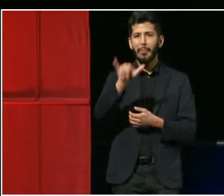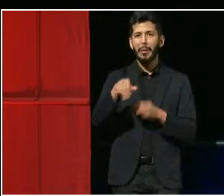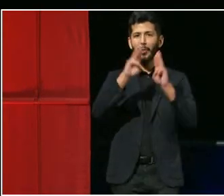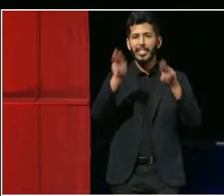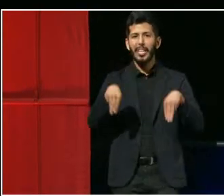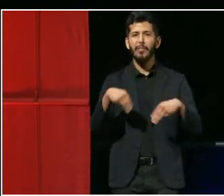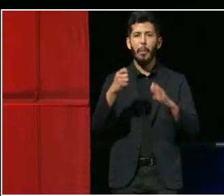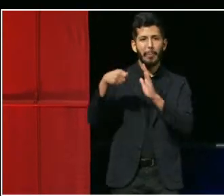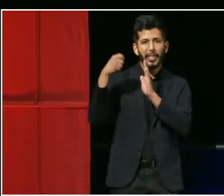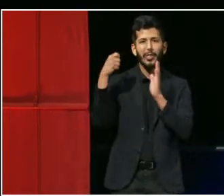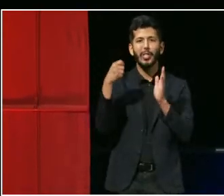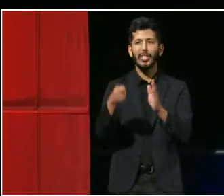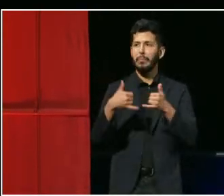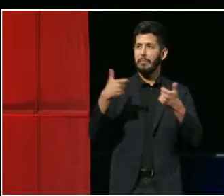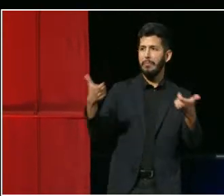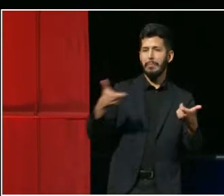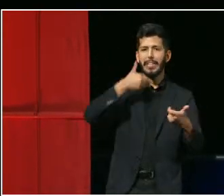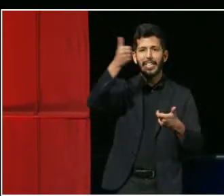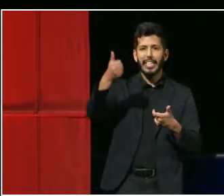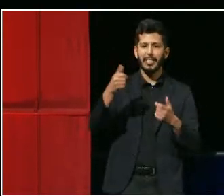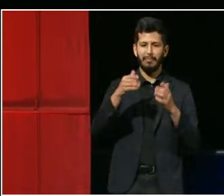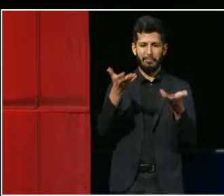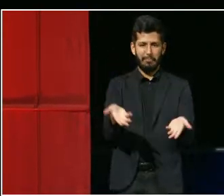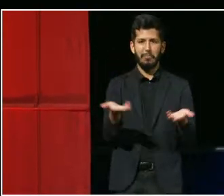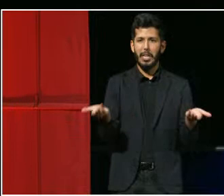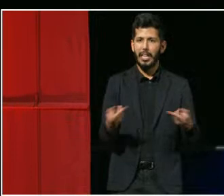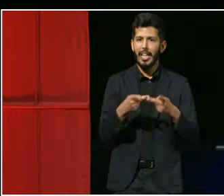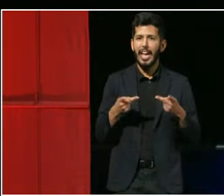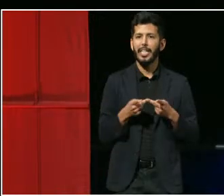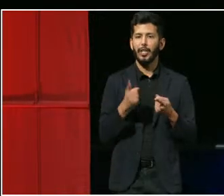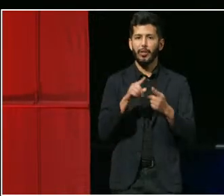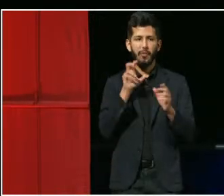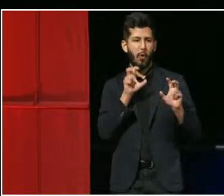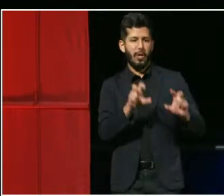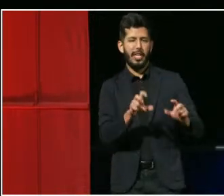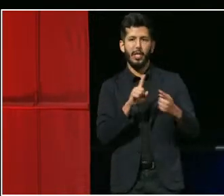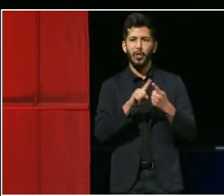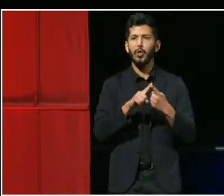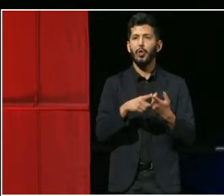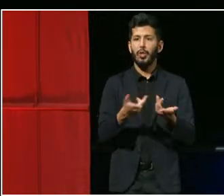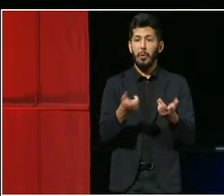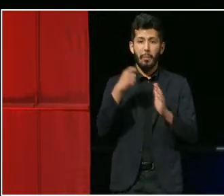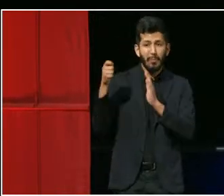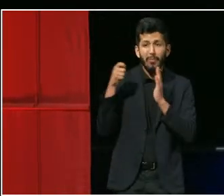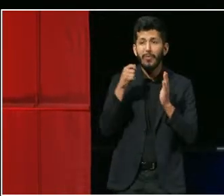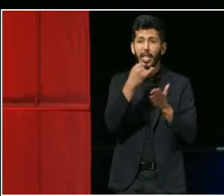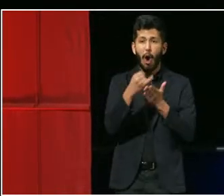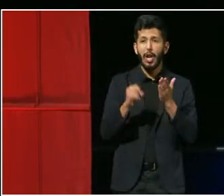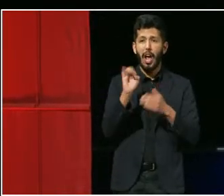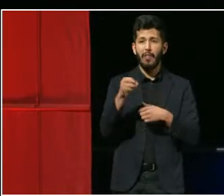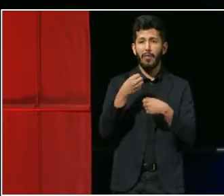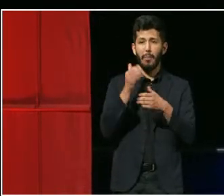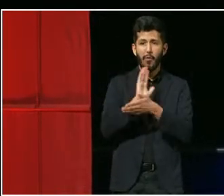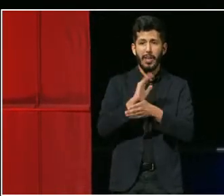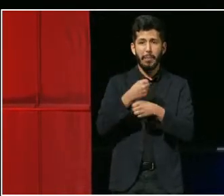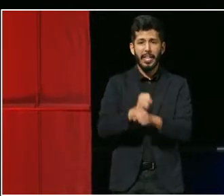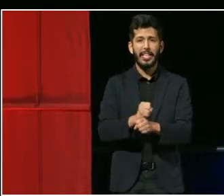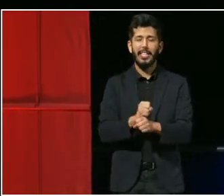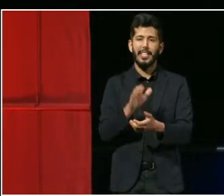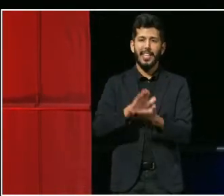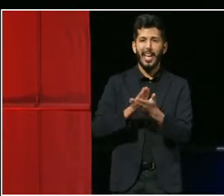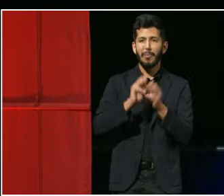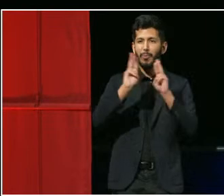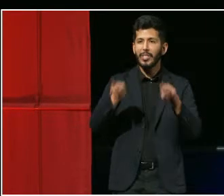largest institution in the United States devoted to the arts, sciences, and artists of movie making. The Academy Museum of Motion